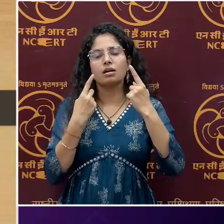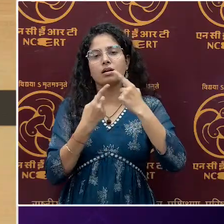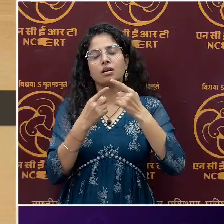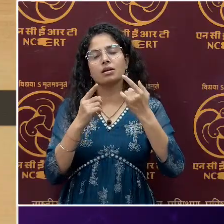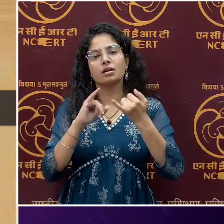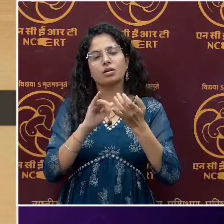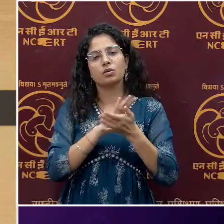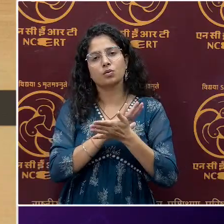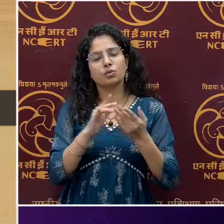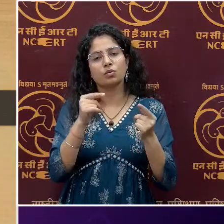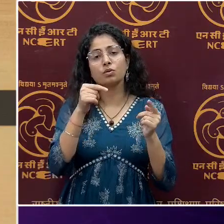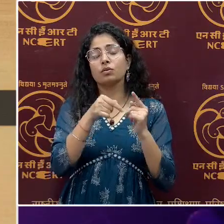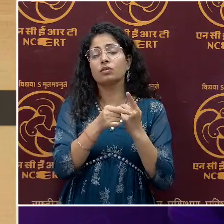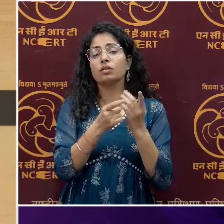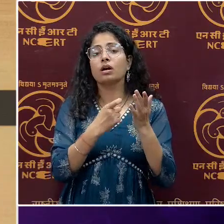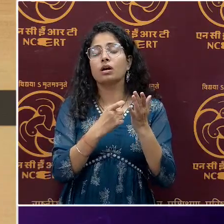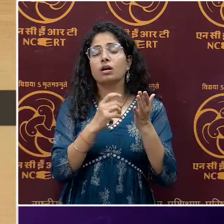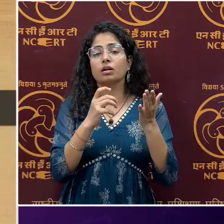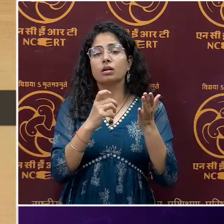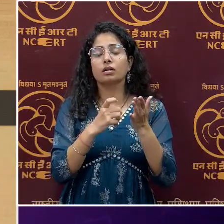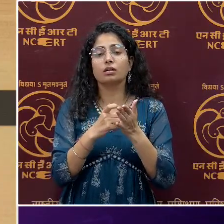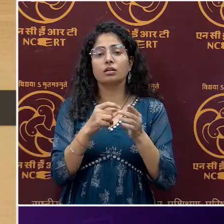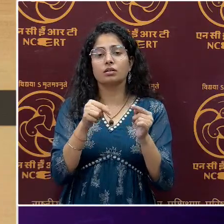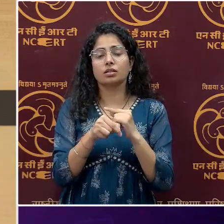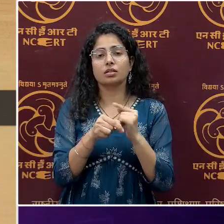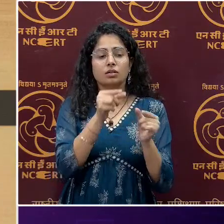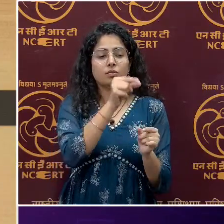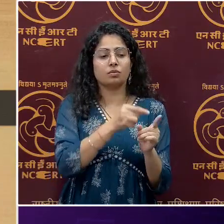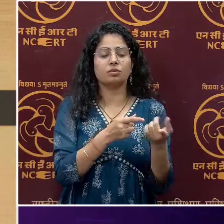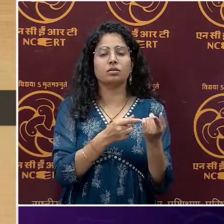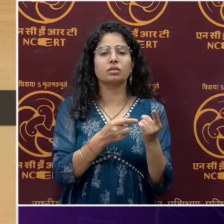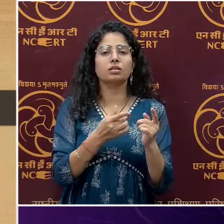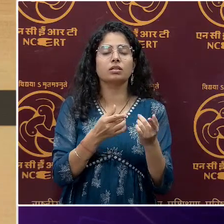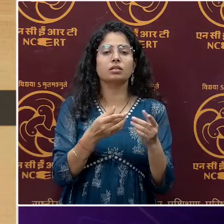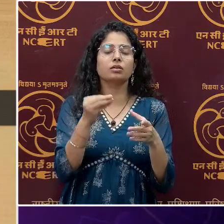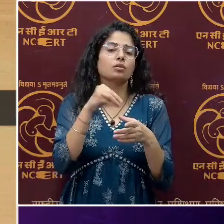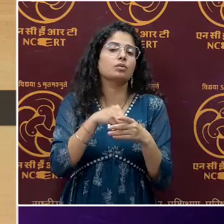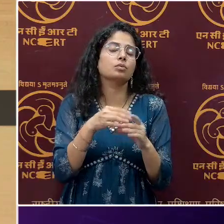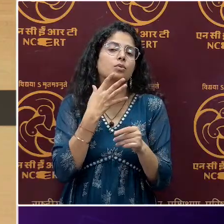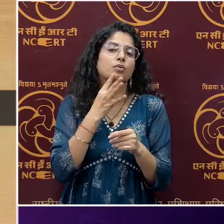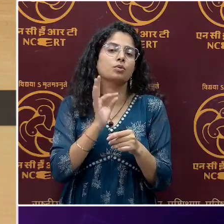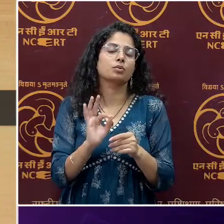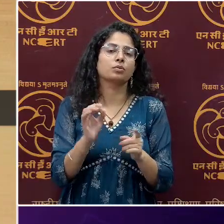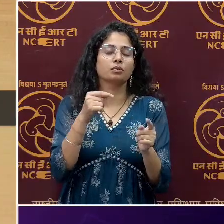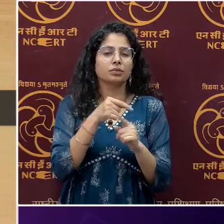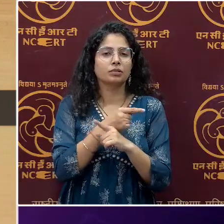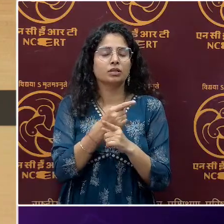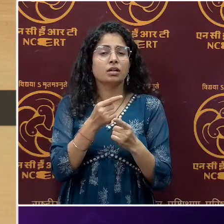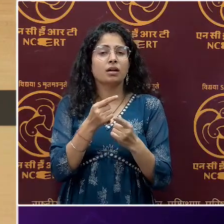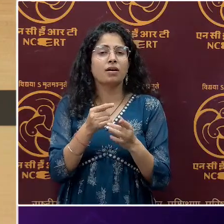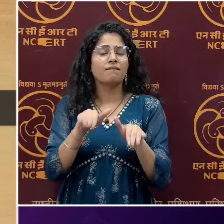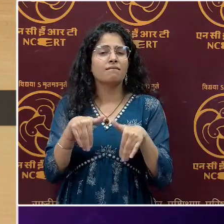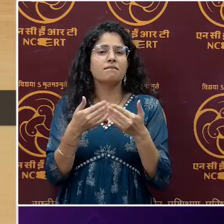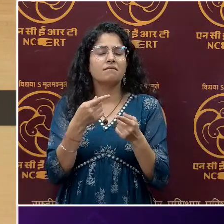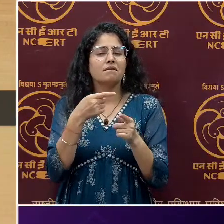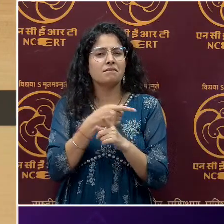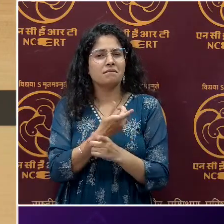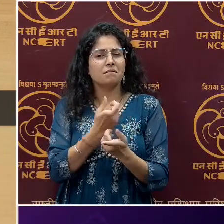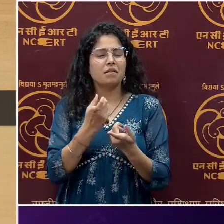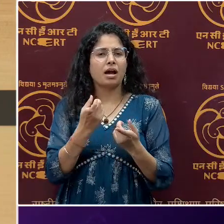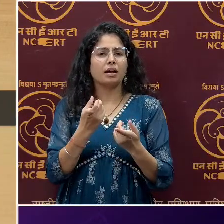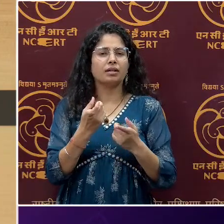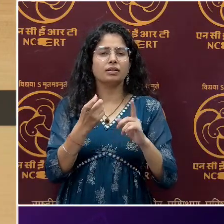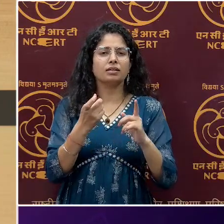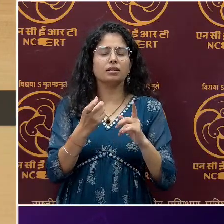Roy, whose contribution is actually very significant. True. And then oppression and dissatisfaction. Why dissatisfaction among